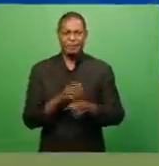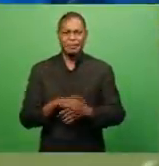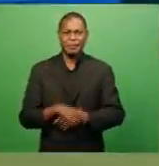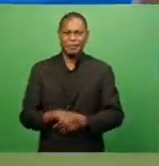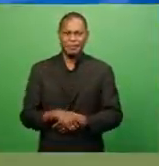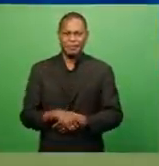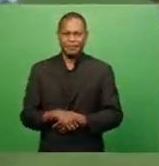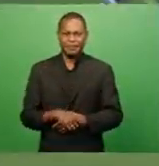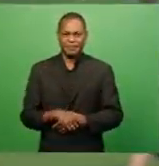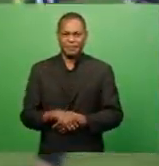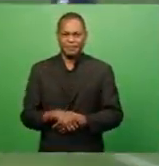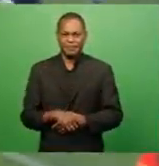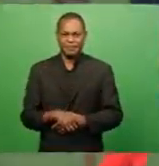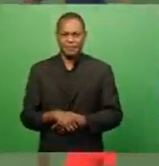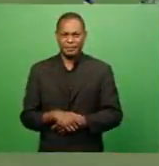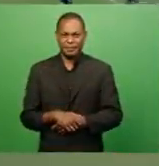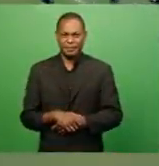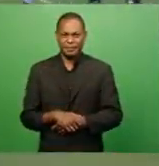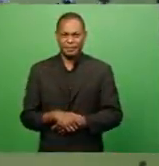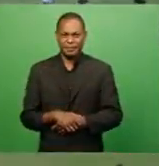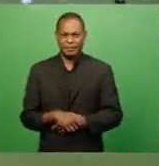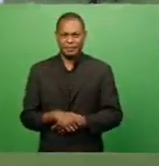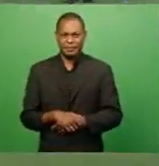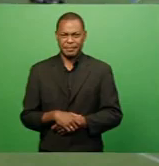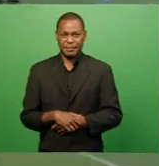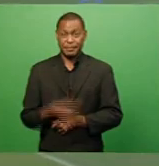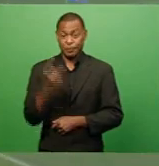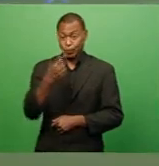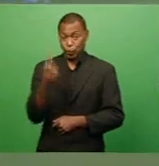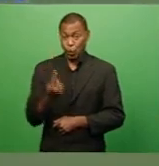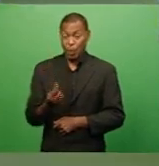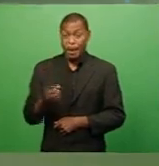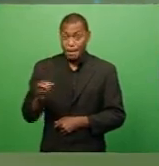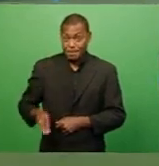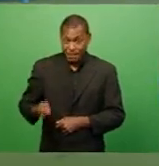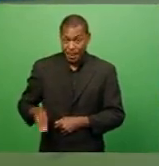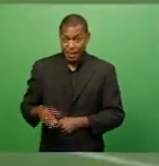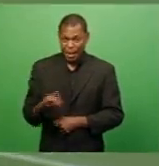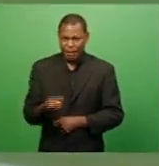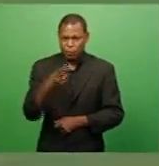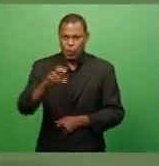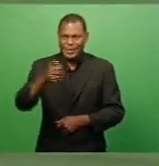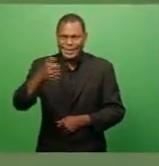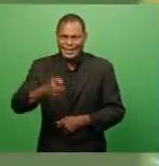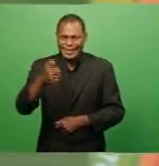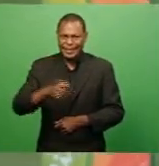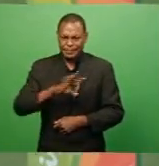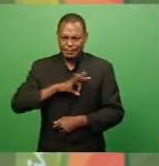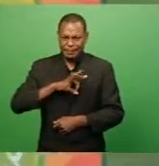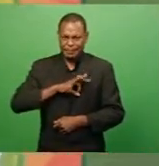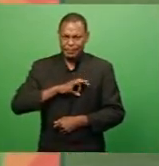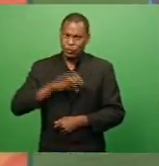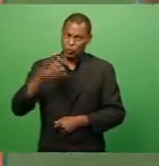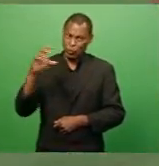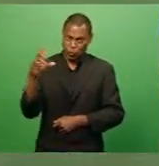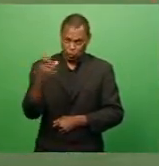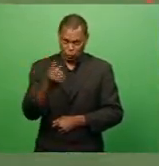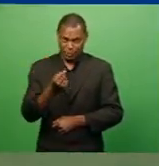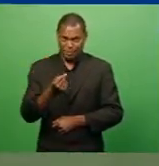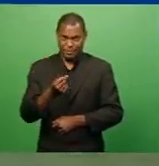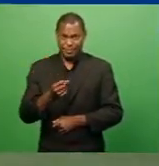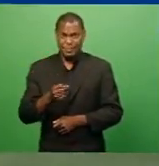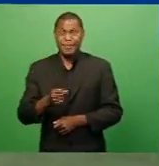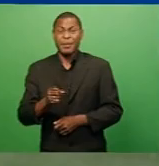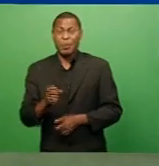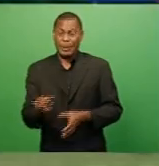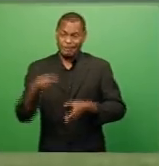Here comes Jerry Tuwai. The only member of the 2016 gold medal winning team that is still part of the squad is